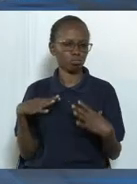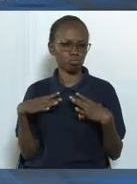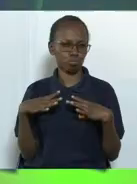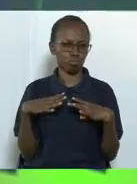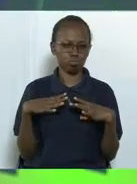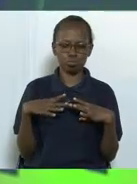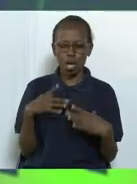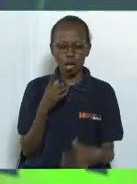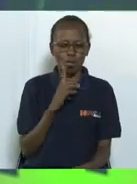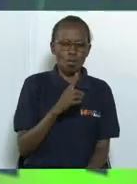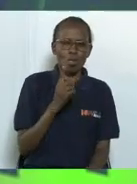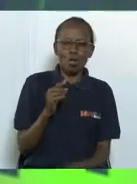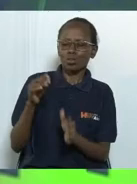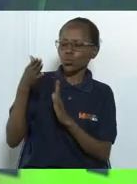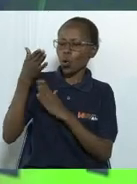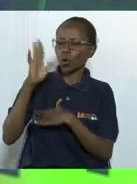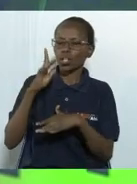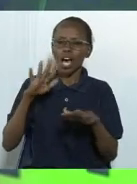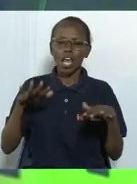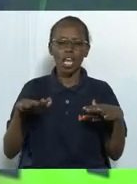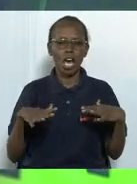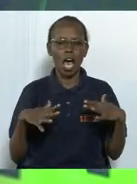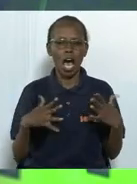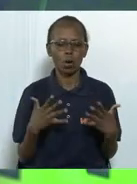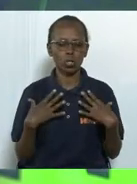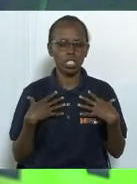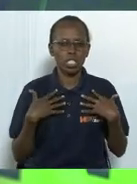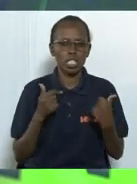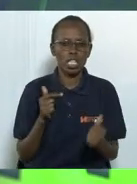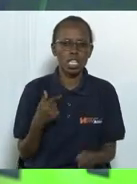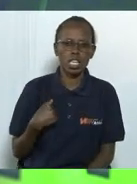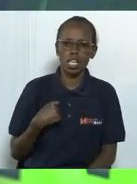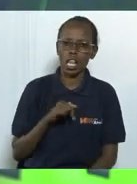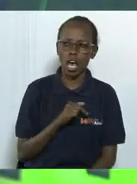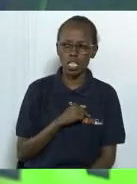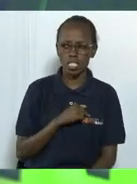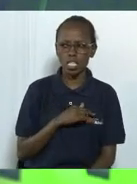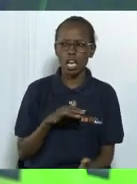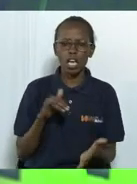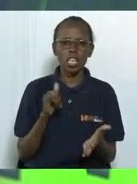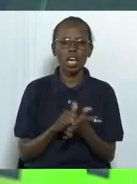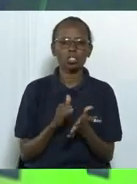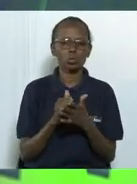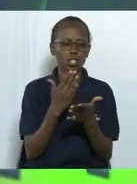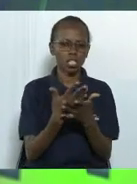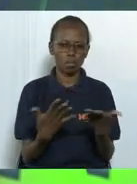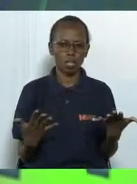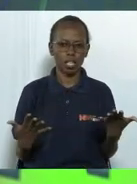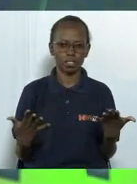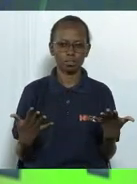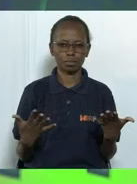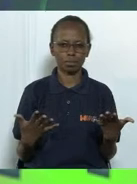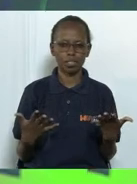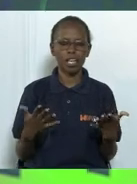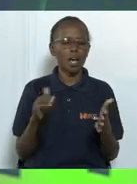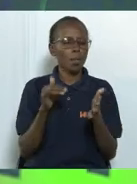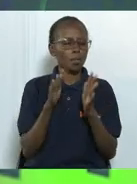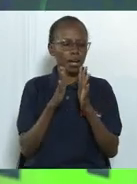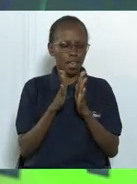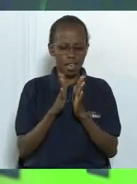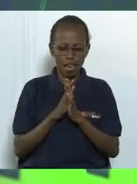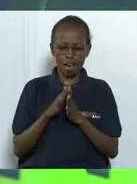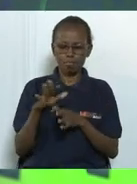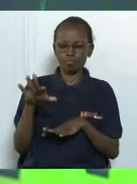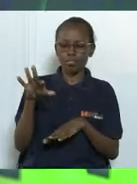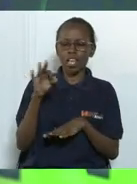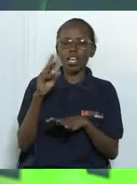to dictate to God the manner that he should heal us. That was quite something. That prayer does not take the